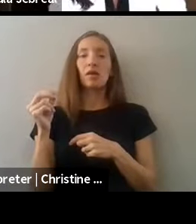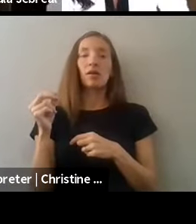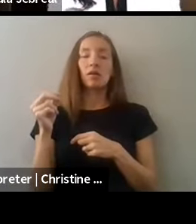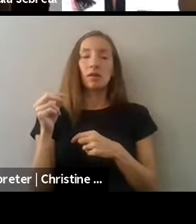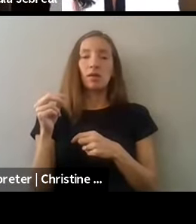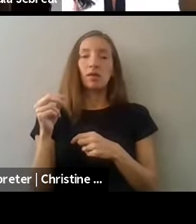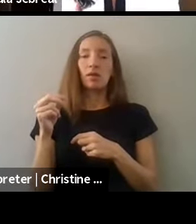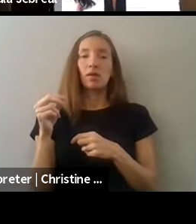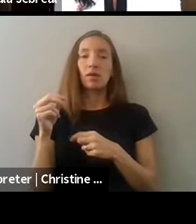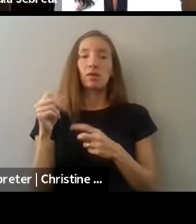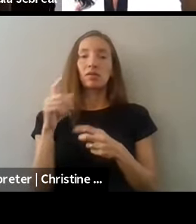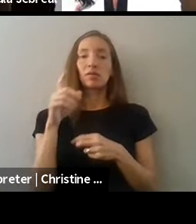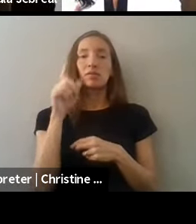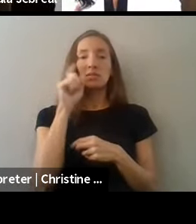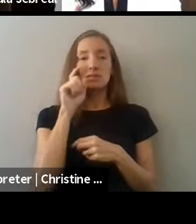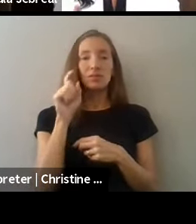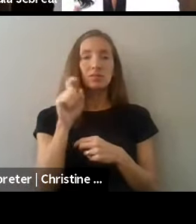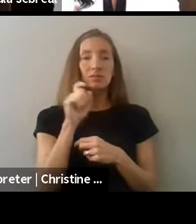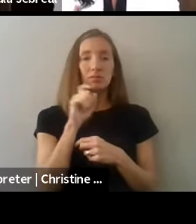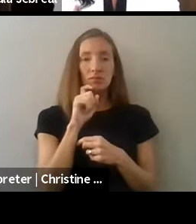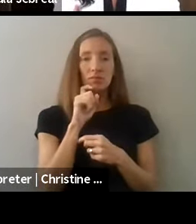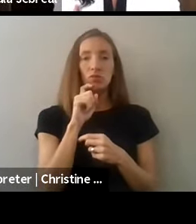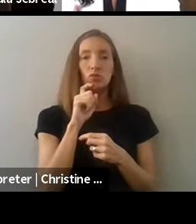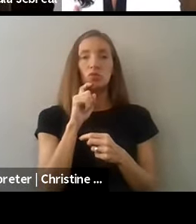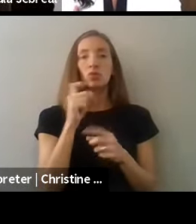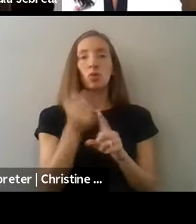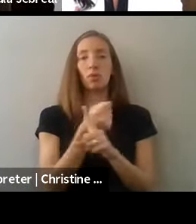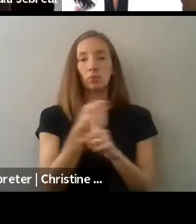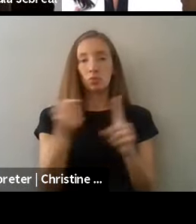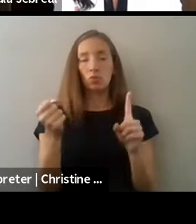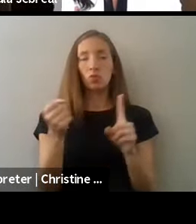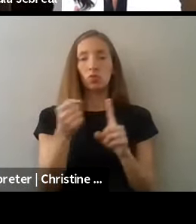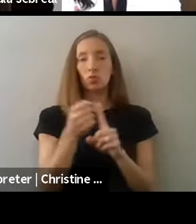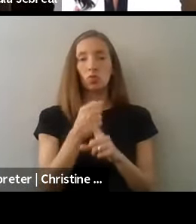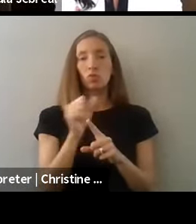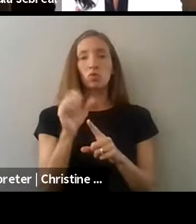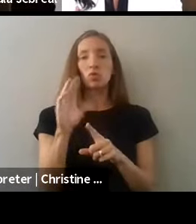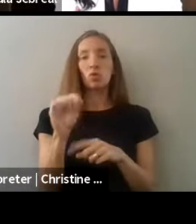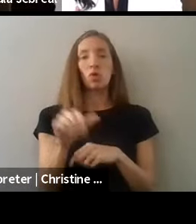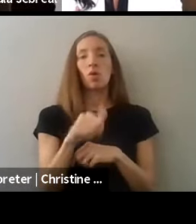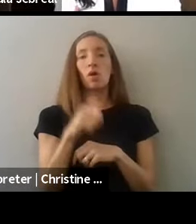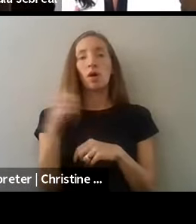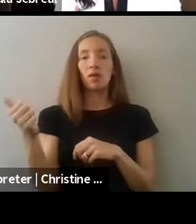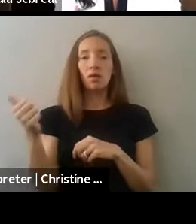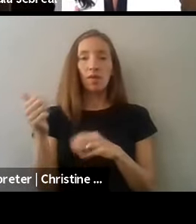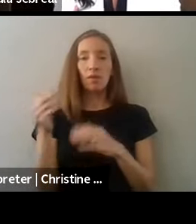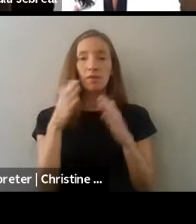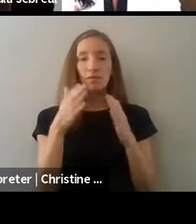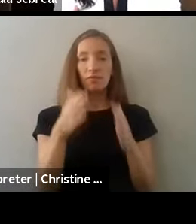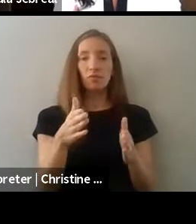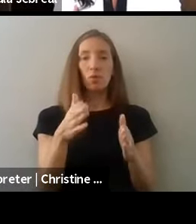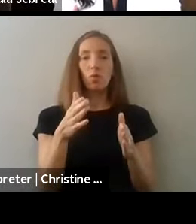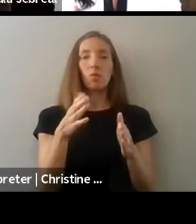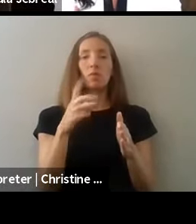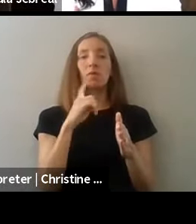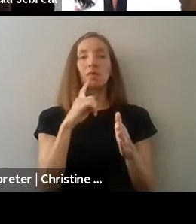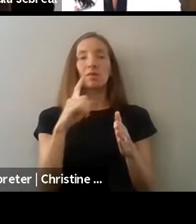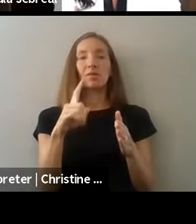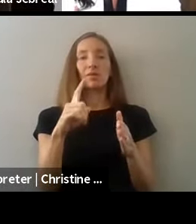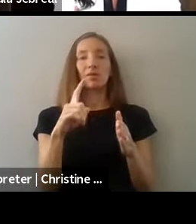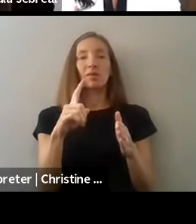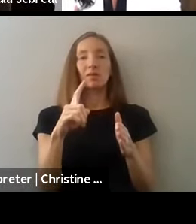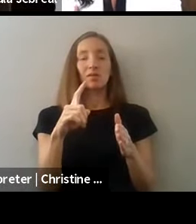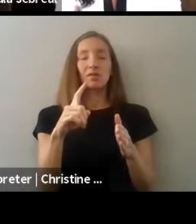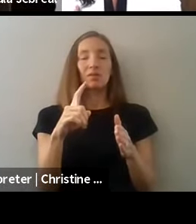form of multi-stakeholder linkage is between groups working on different forms of violence,